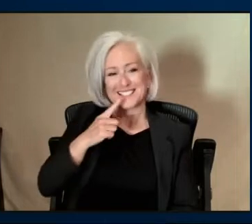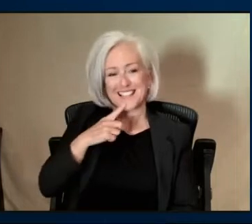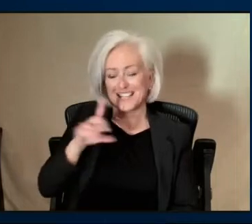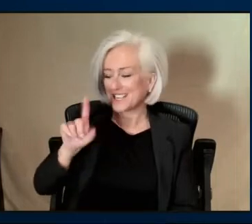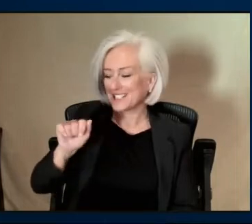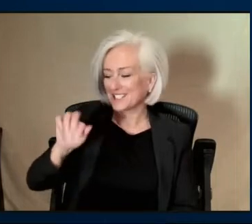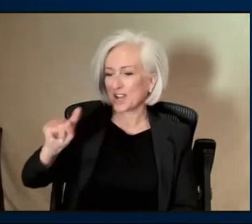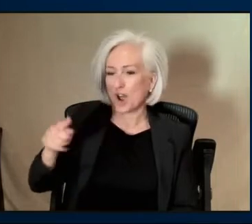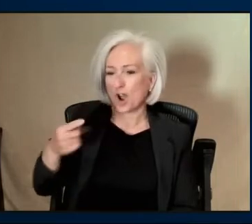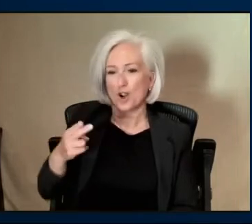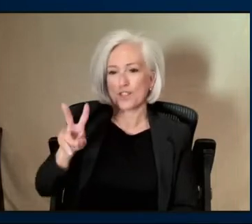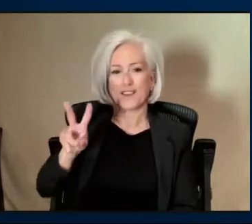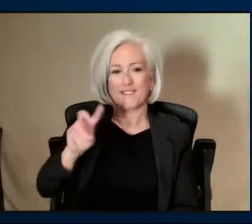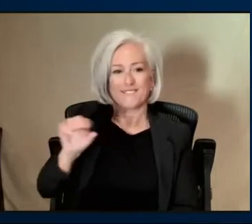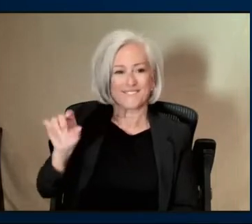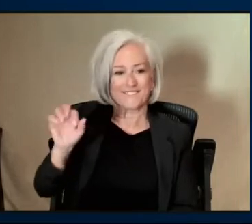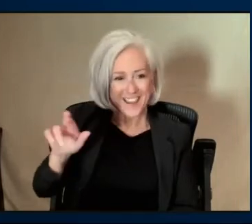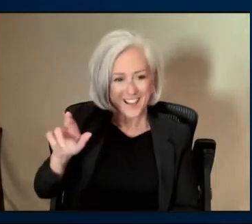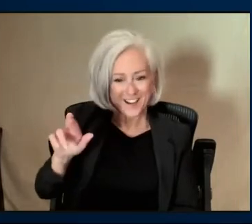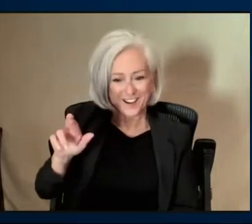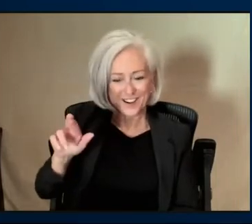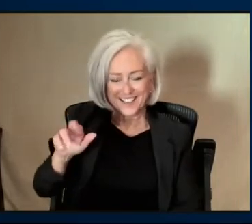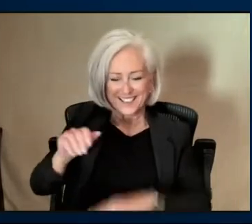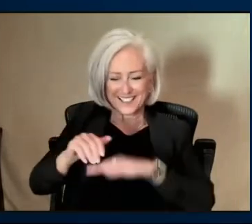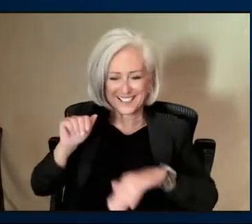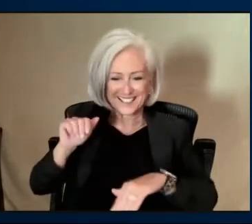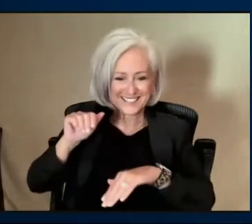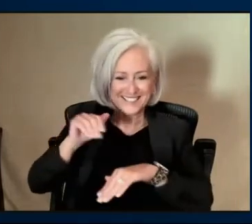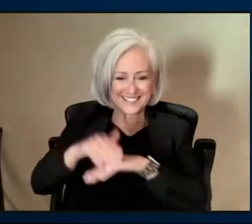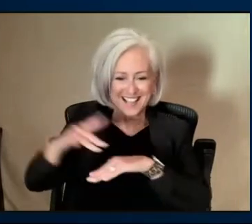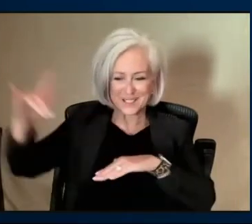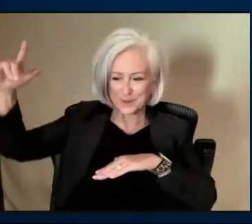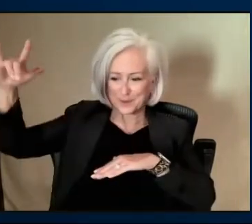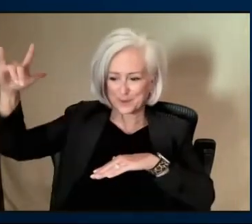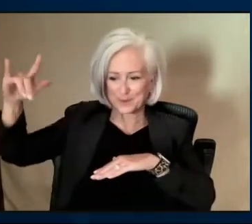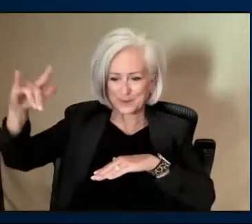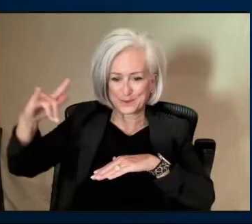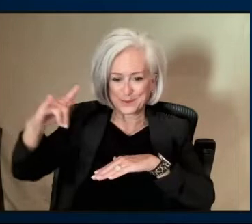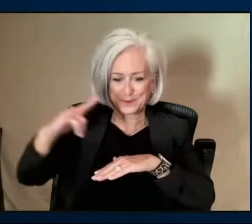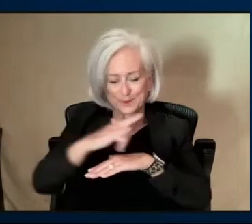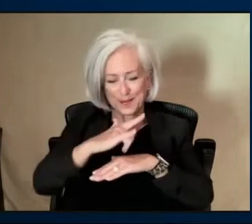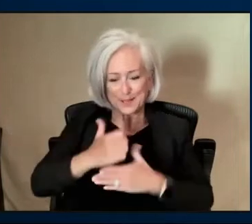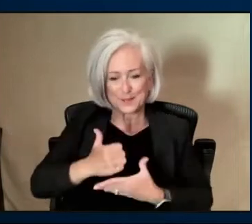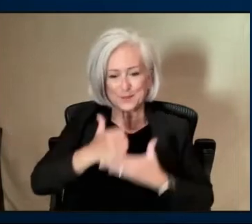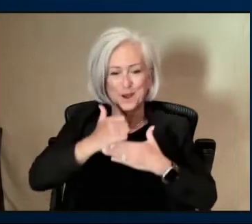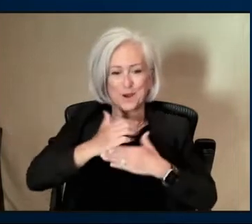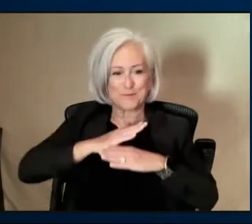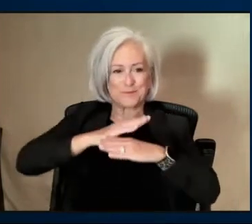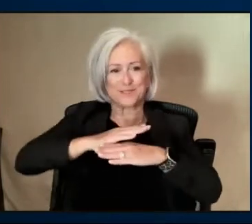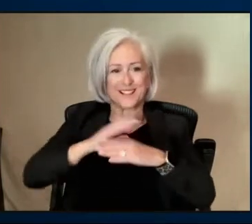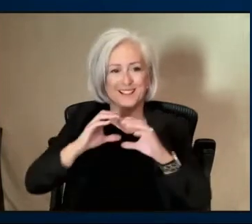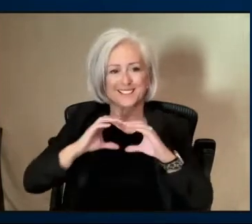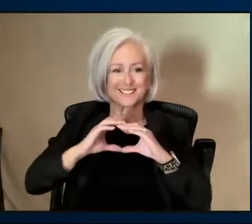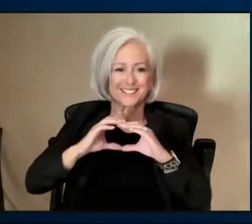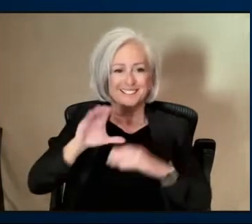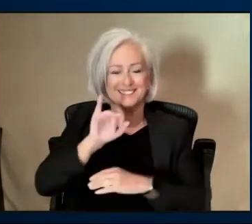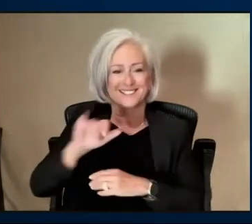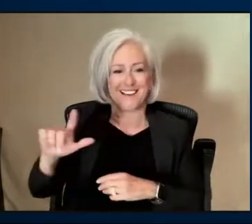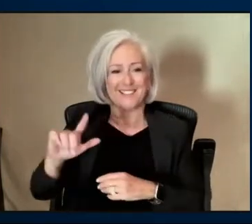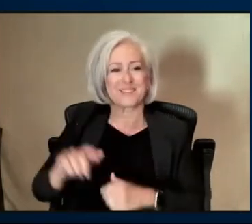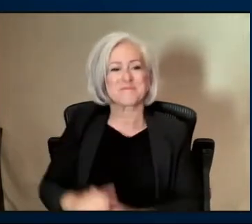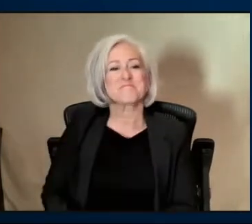and attacks those cells in a very stealth fashion. Well, let's talk